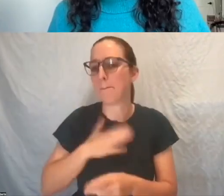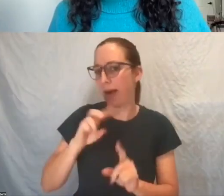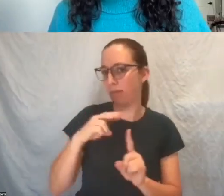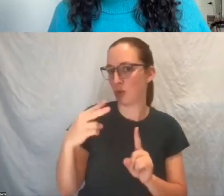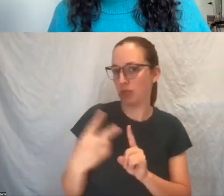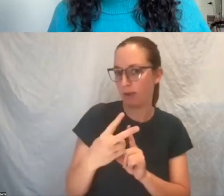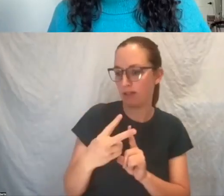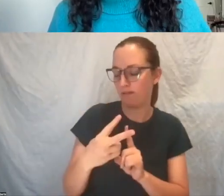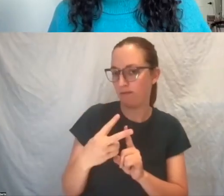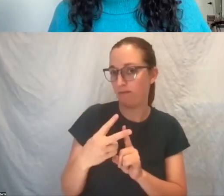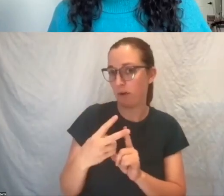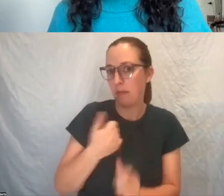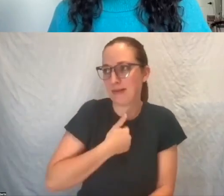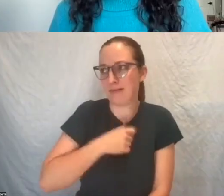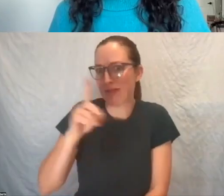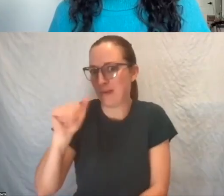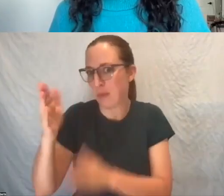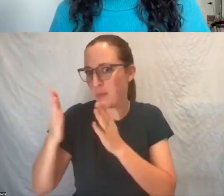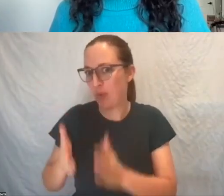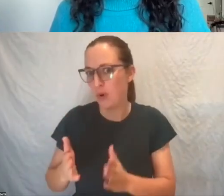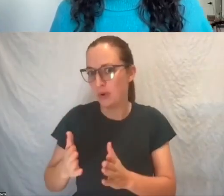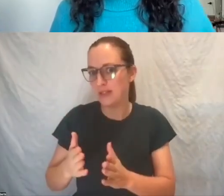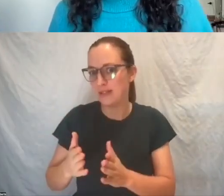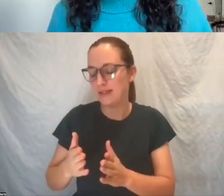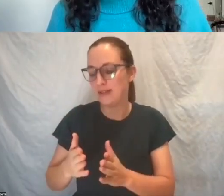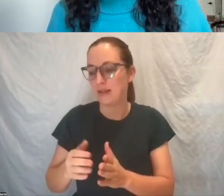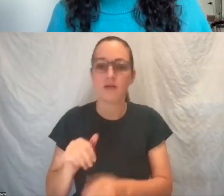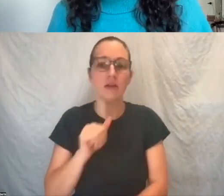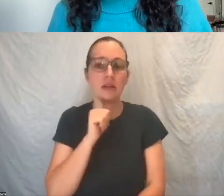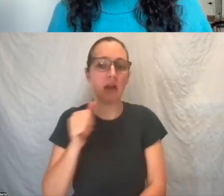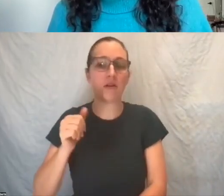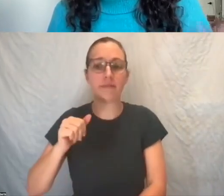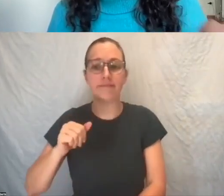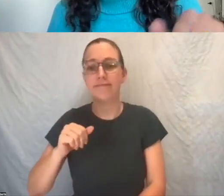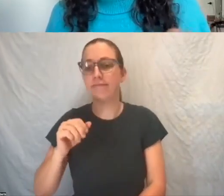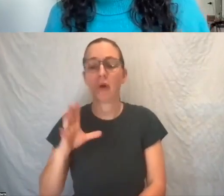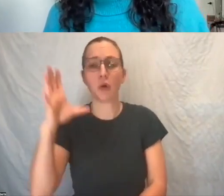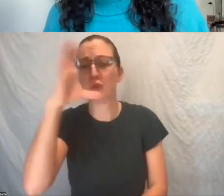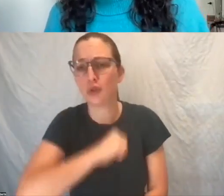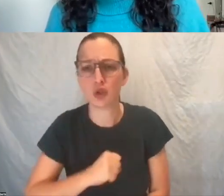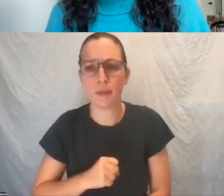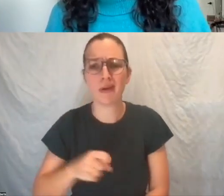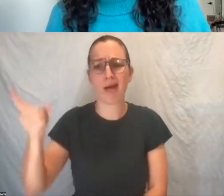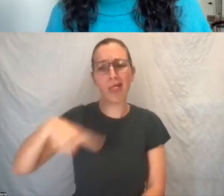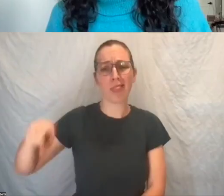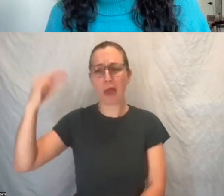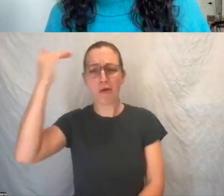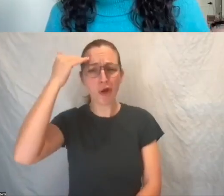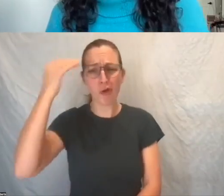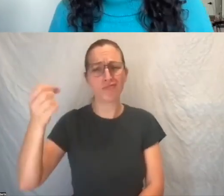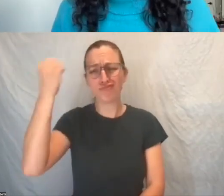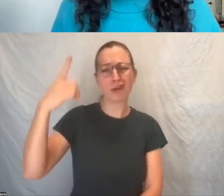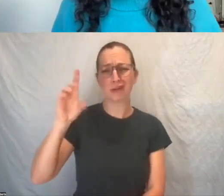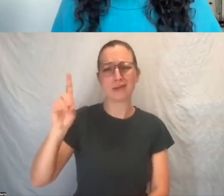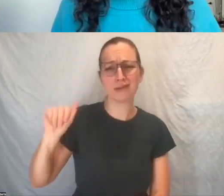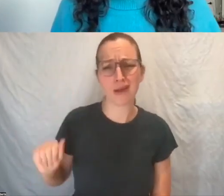a disabled person rather than them taking on assumptions of what they think disability is and then going from there.